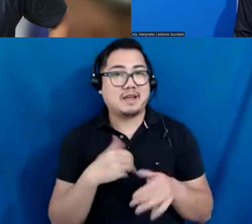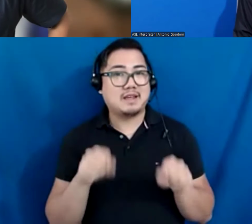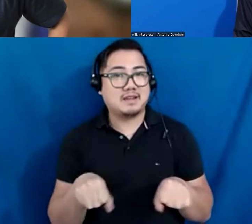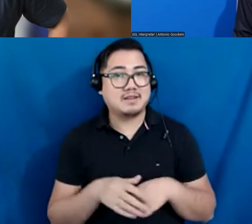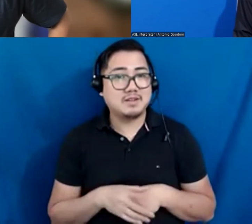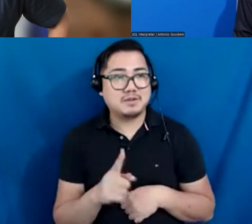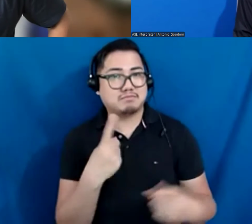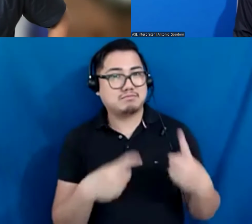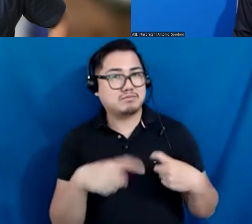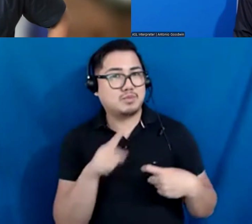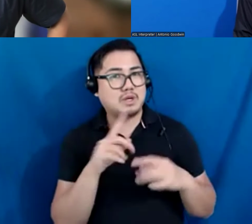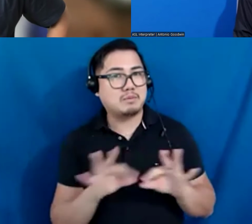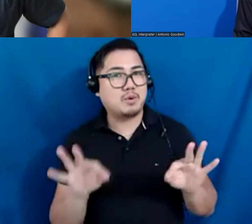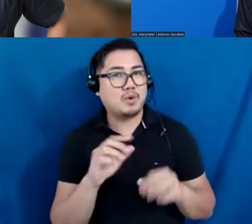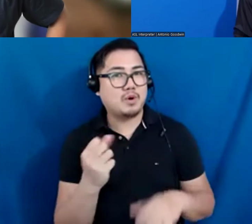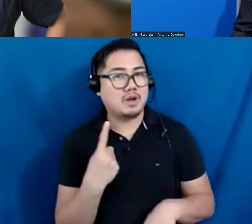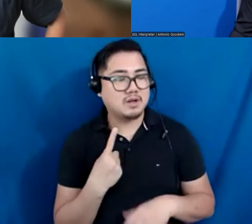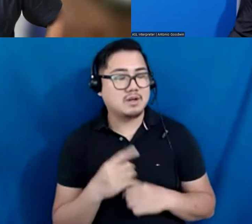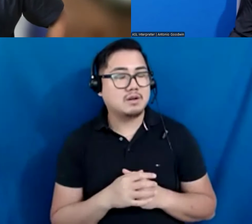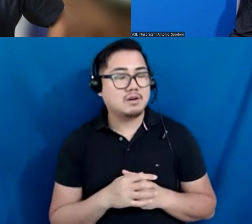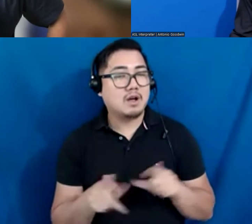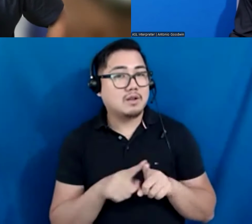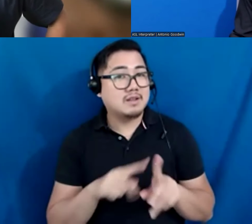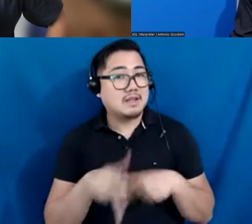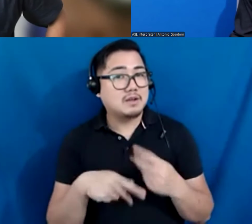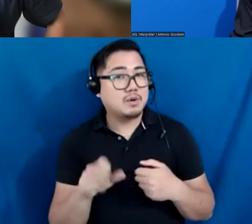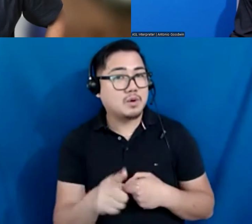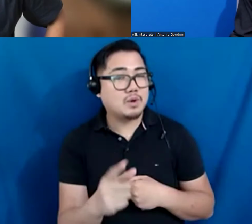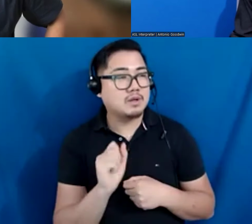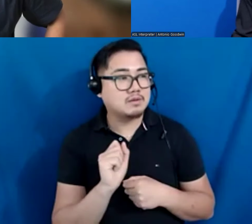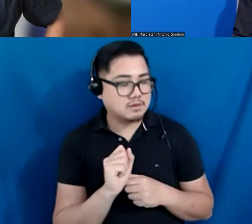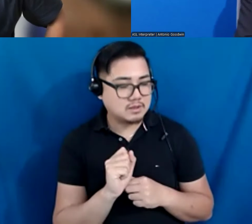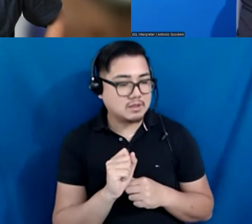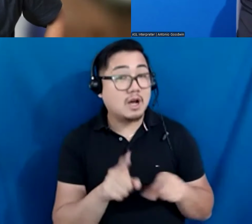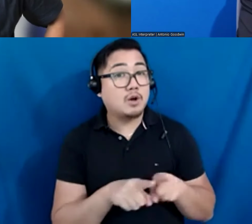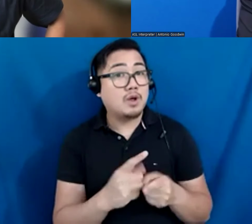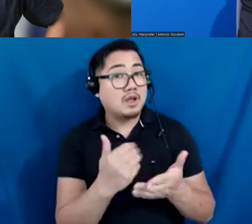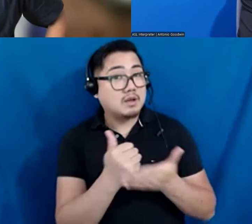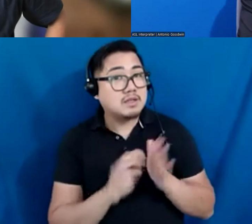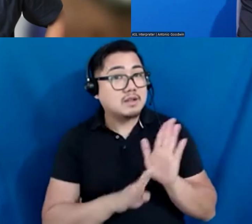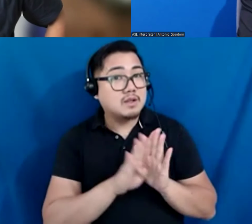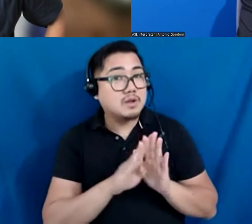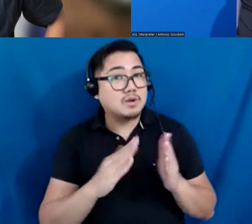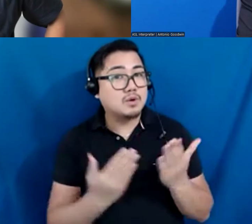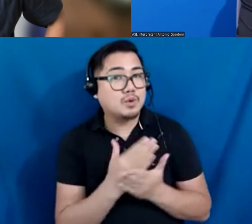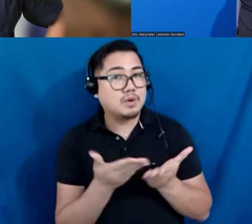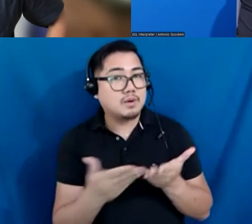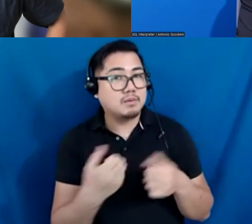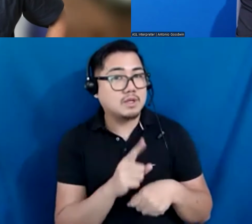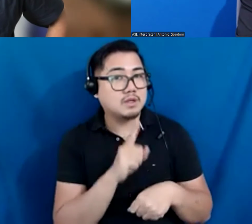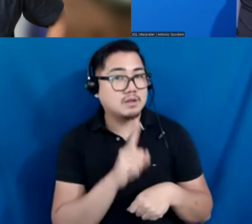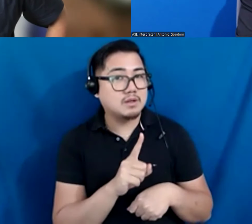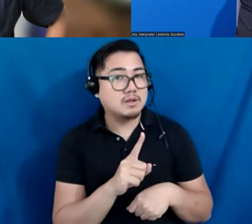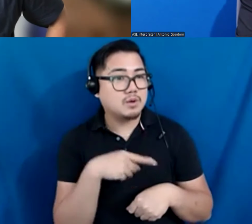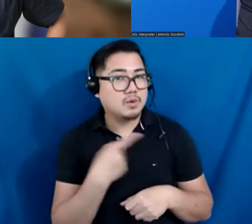ask really important questions, and actually the types of questions that you ask also help us to develop new material to make sure that